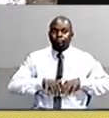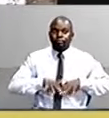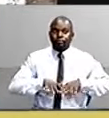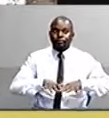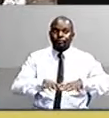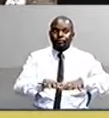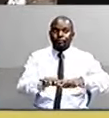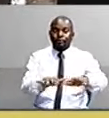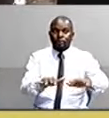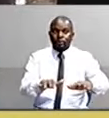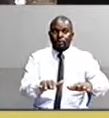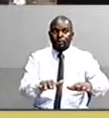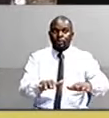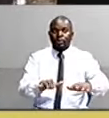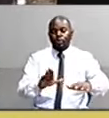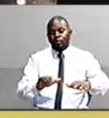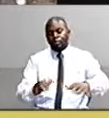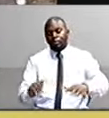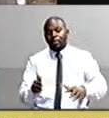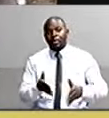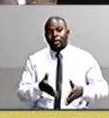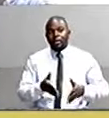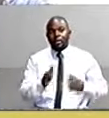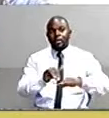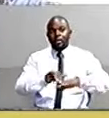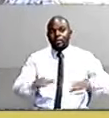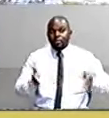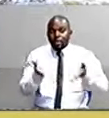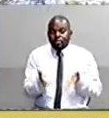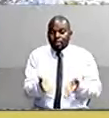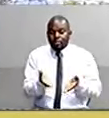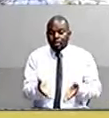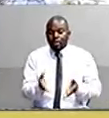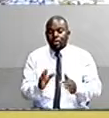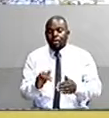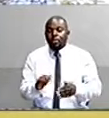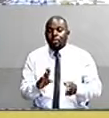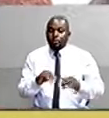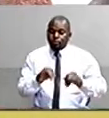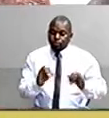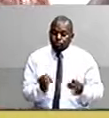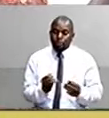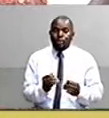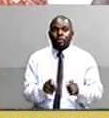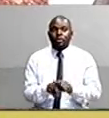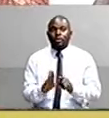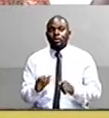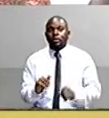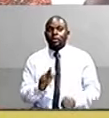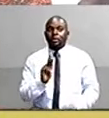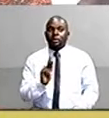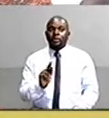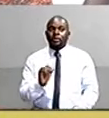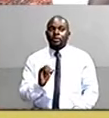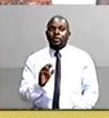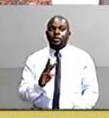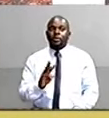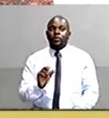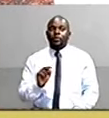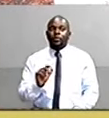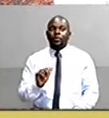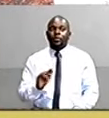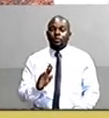flowing to the lower lands like where we are. Such is what prompted the Kefa Kiwankale'd committee to issue